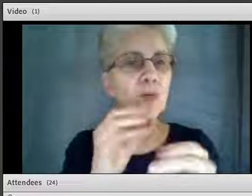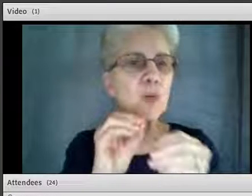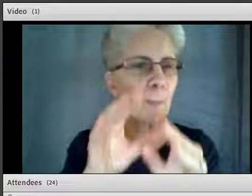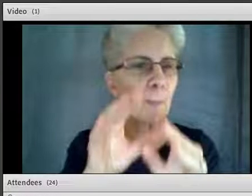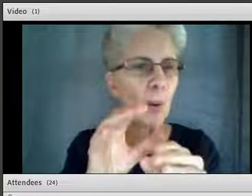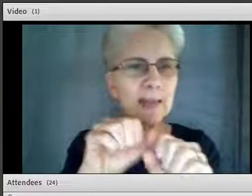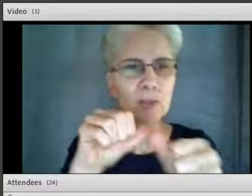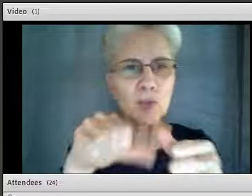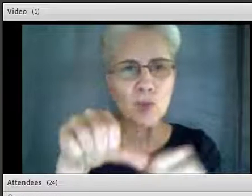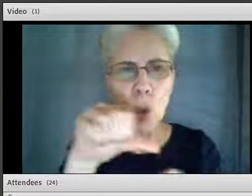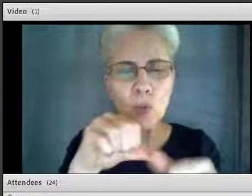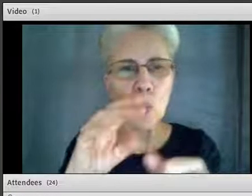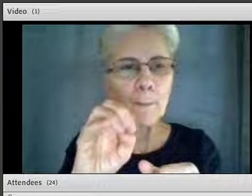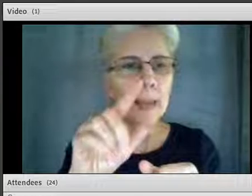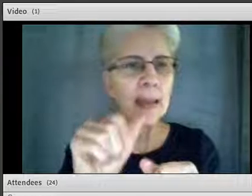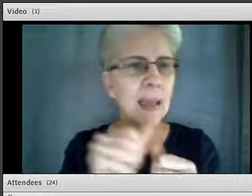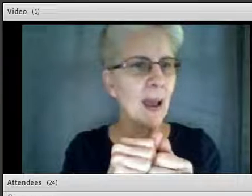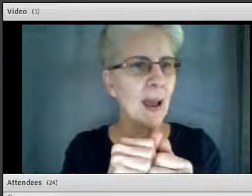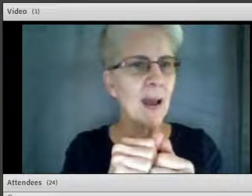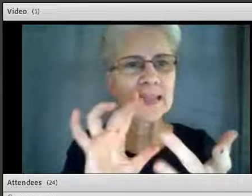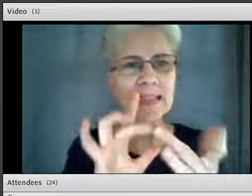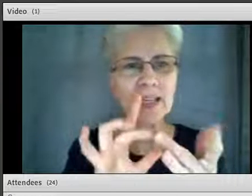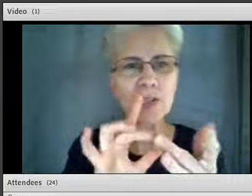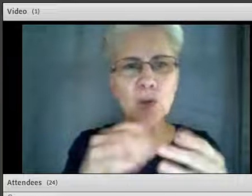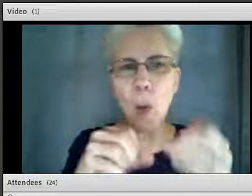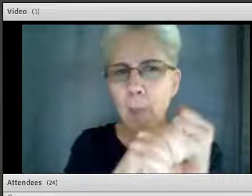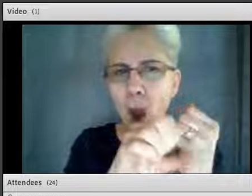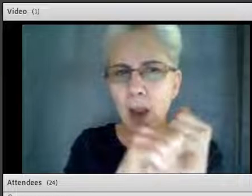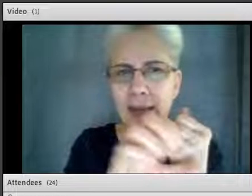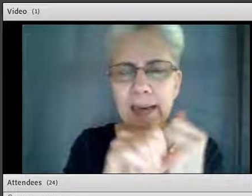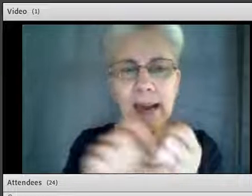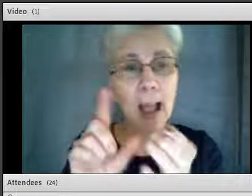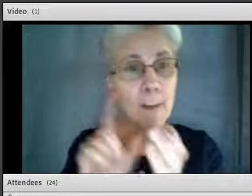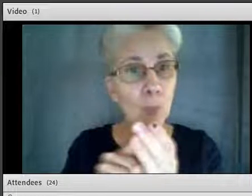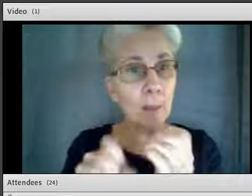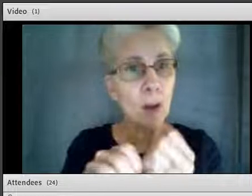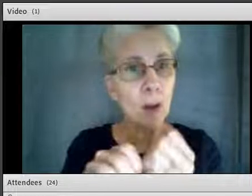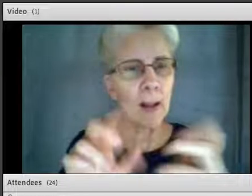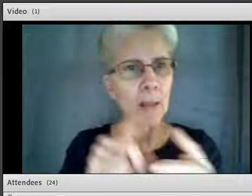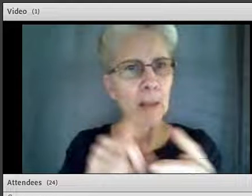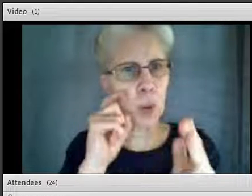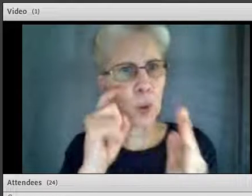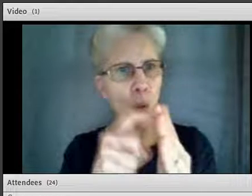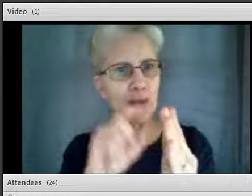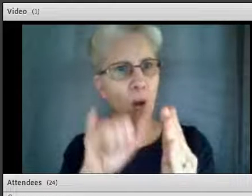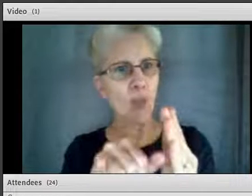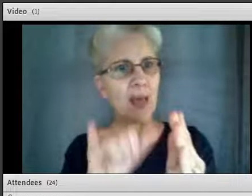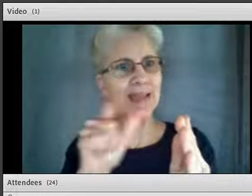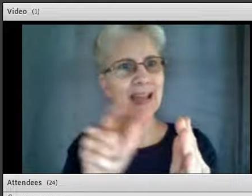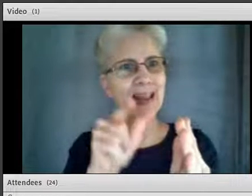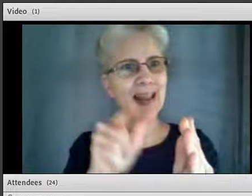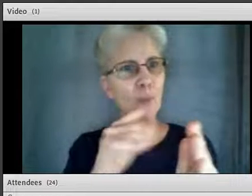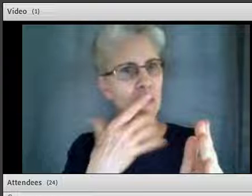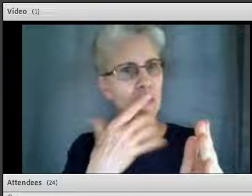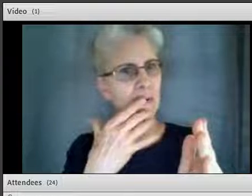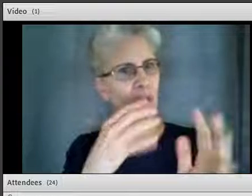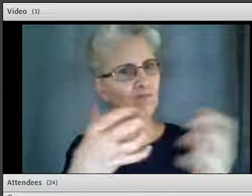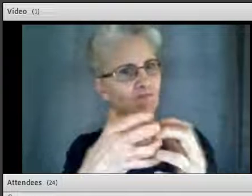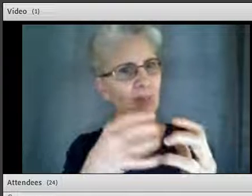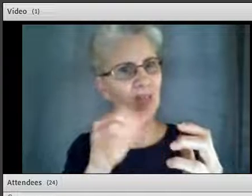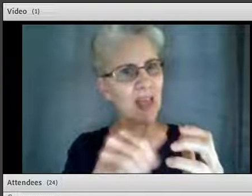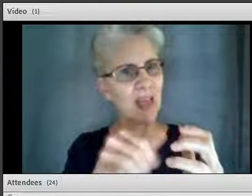marketing, and then people recognize that that's the library. And that's really important. It kind of gives you that consistent branding throughout